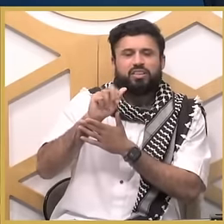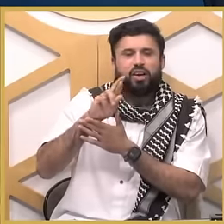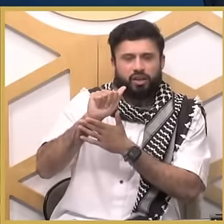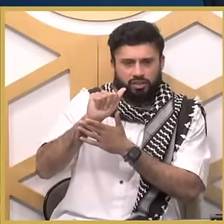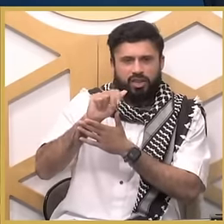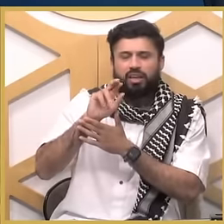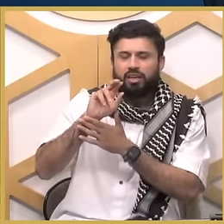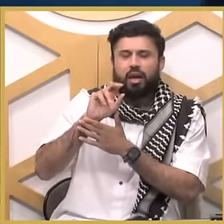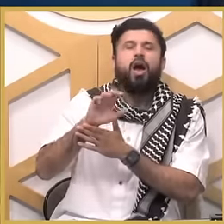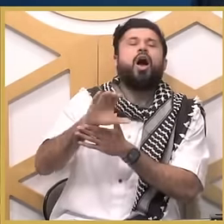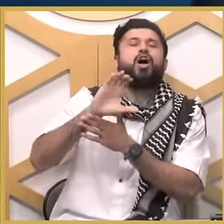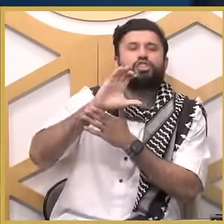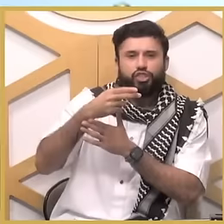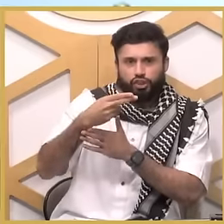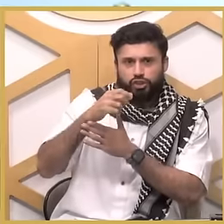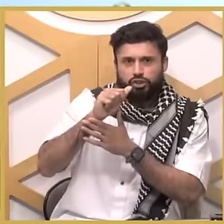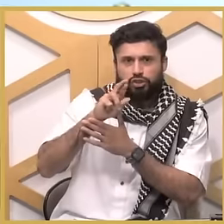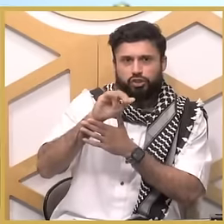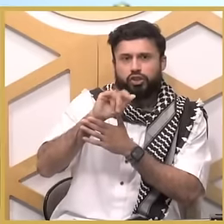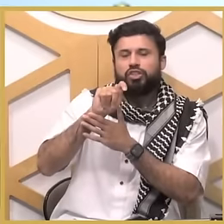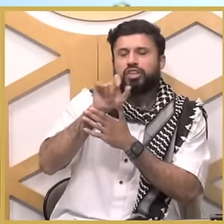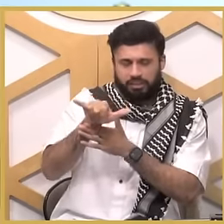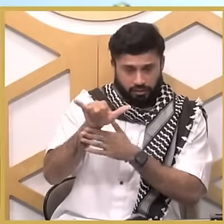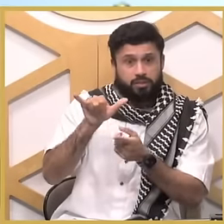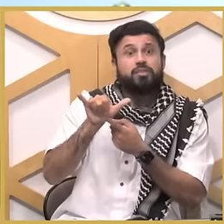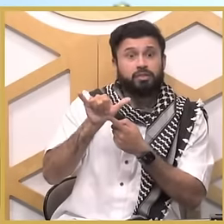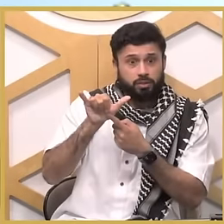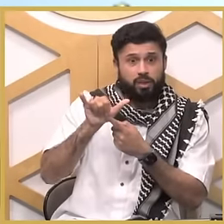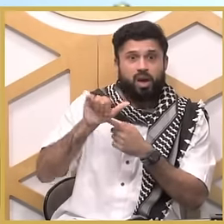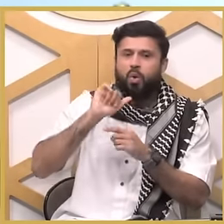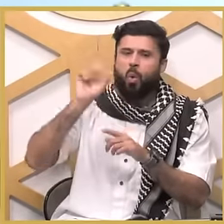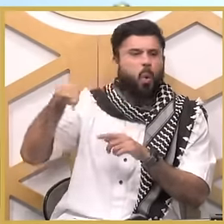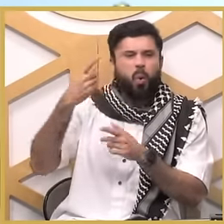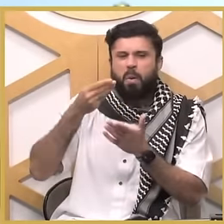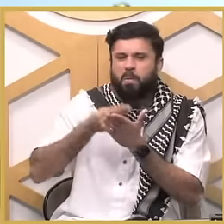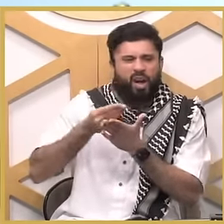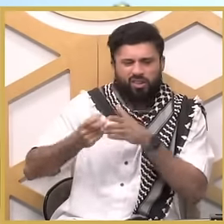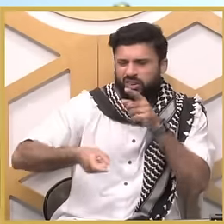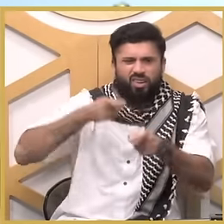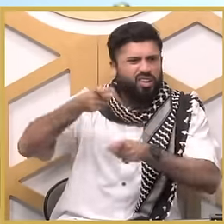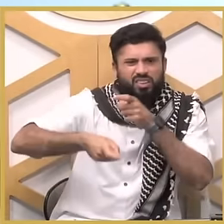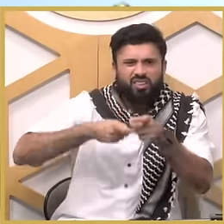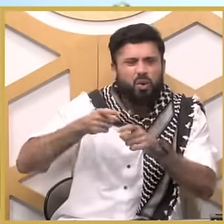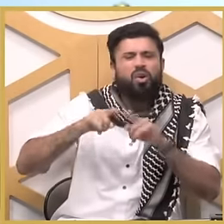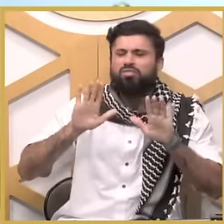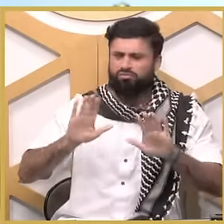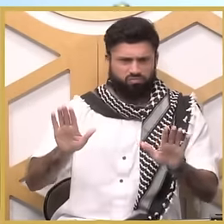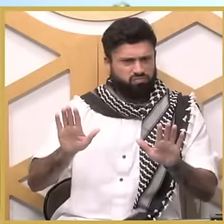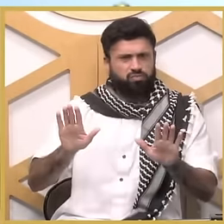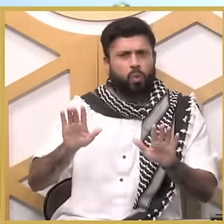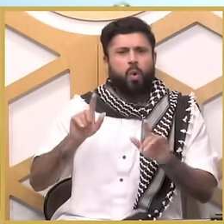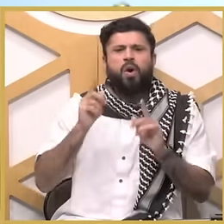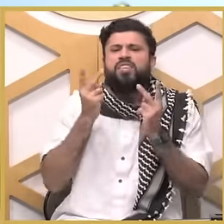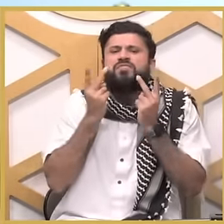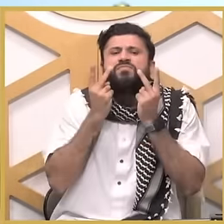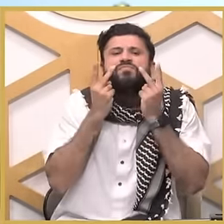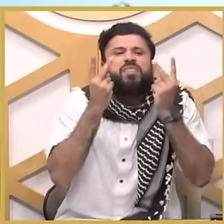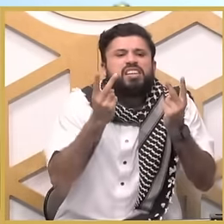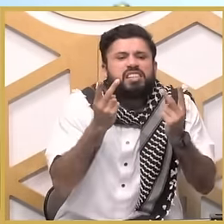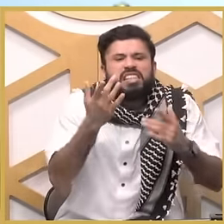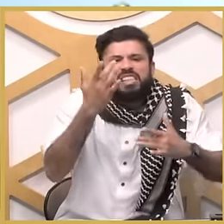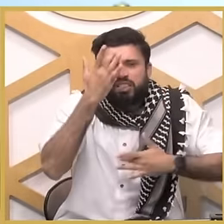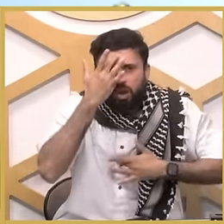Or visits of value. Visits of value. We just started a program with the masjid to visit the sick. And I hope many of you enlist in that program,